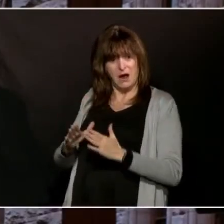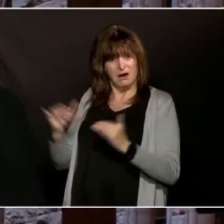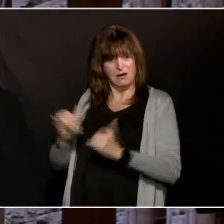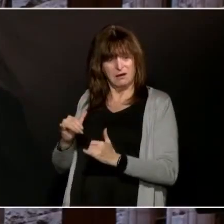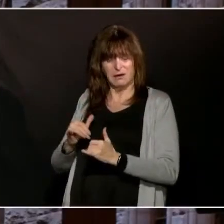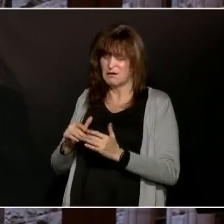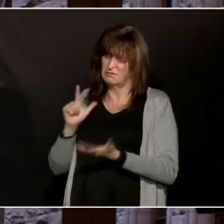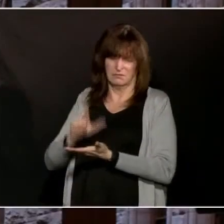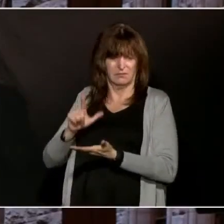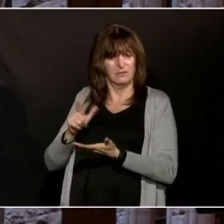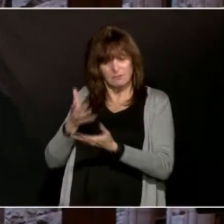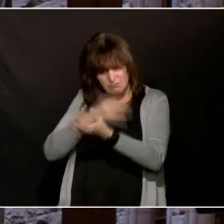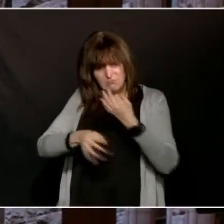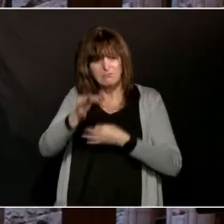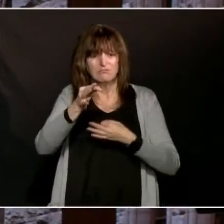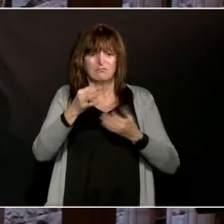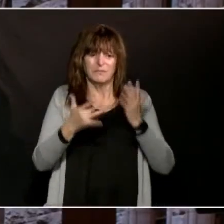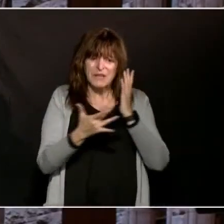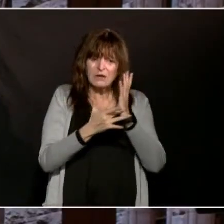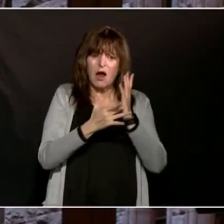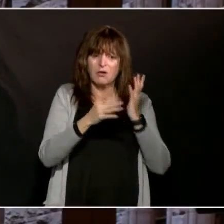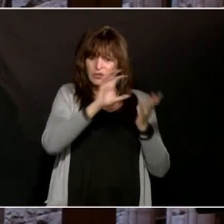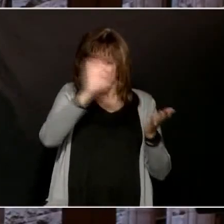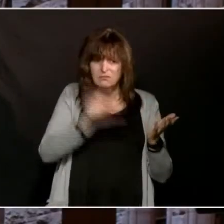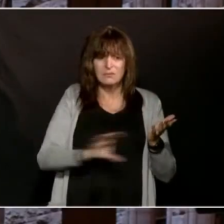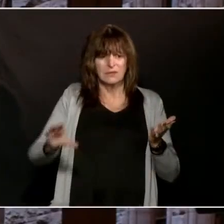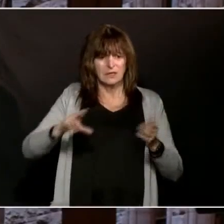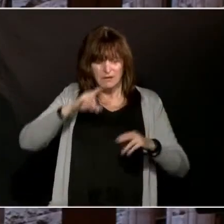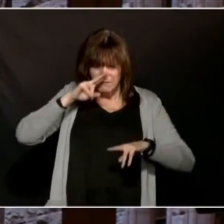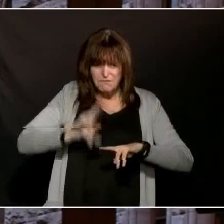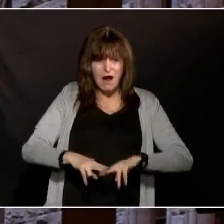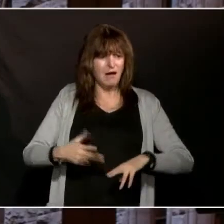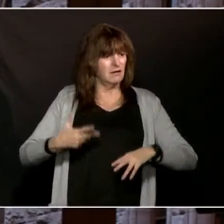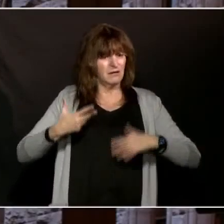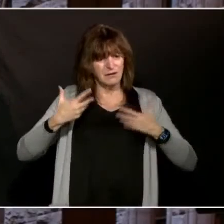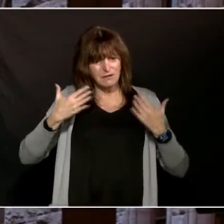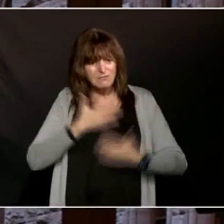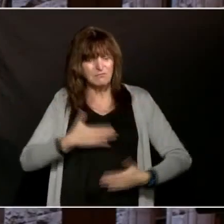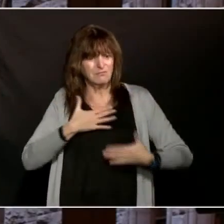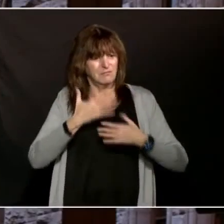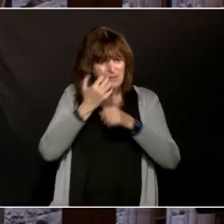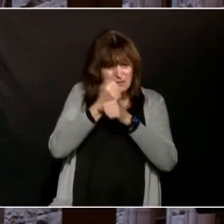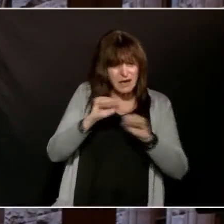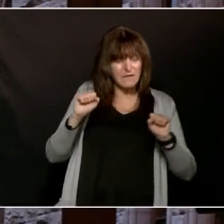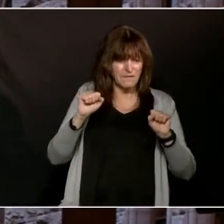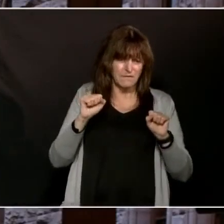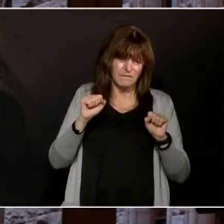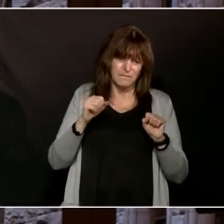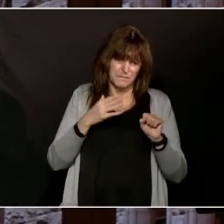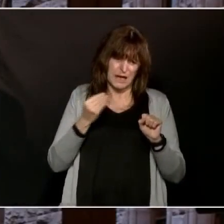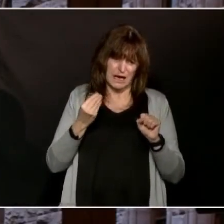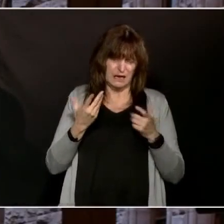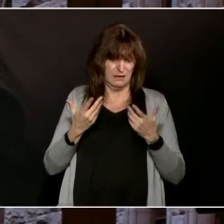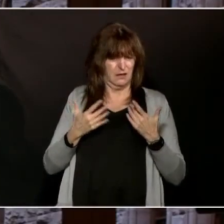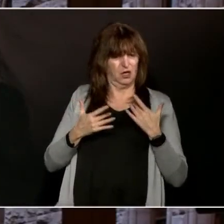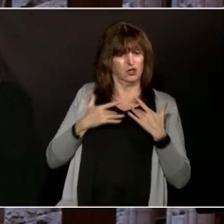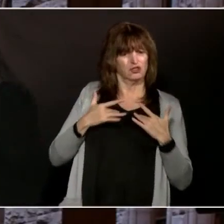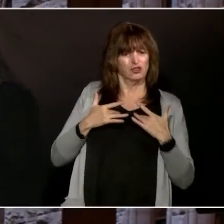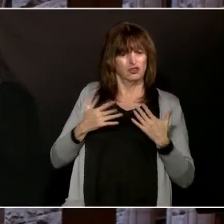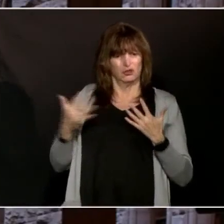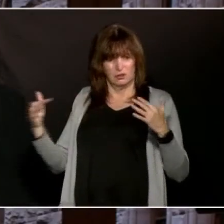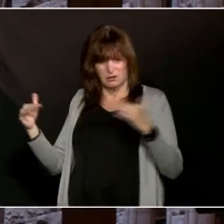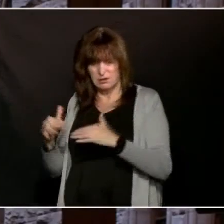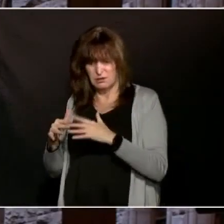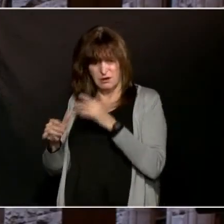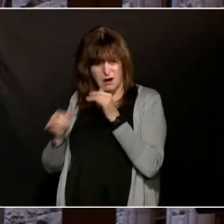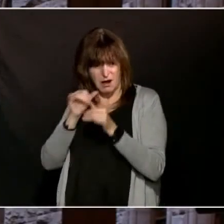a fun event and safer. And I guess I'm very concerned also with people who would be drinking and driving, and that's very